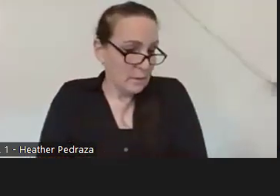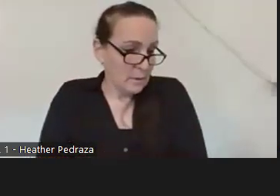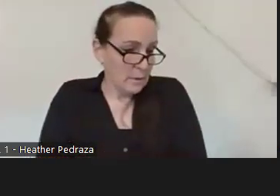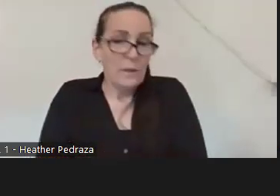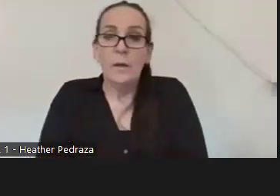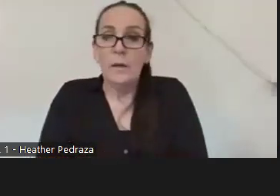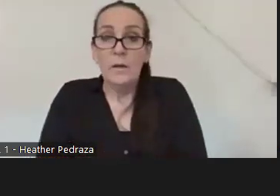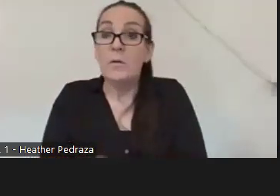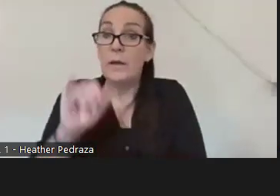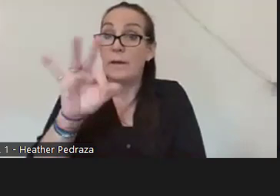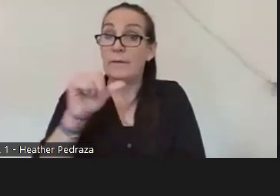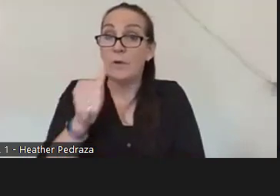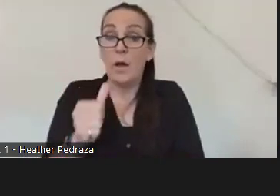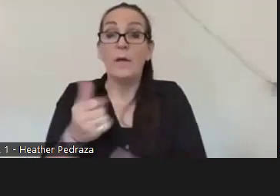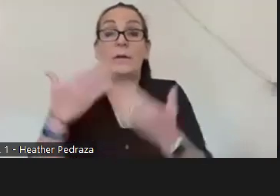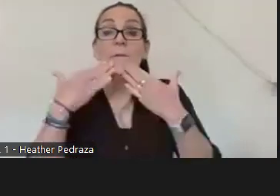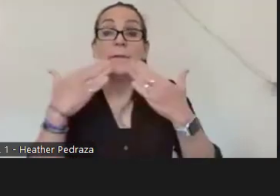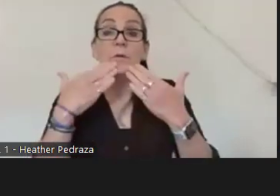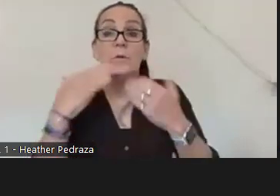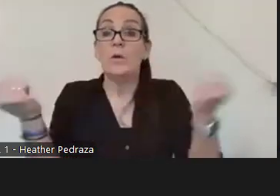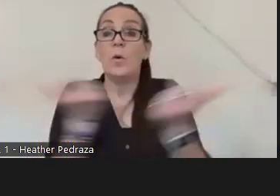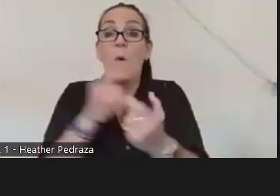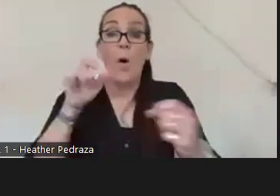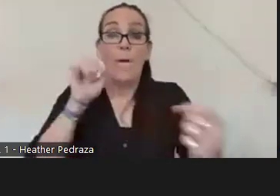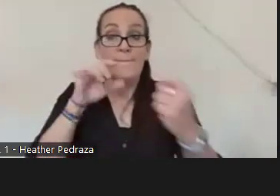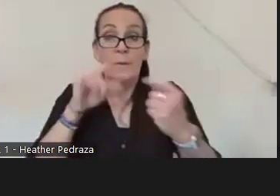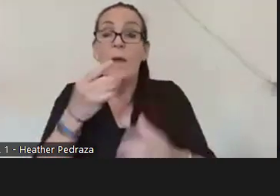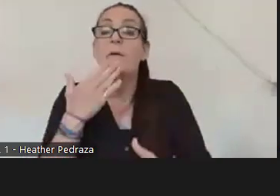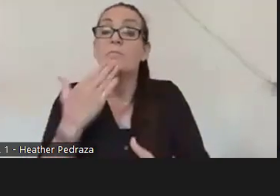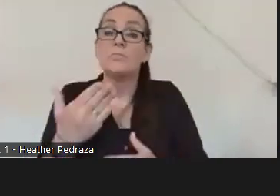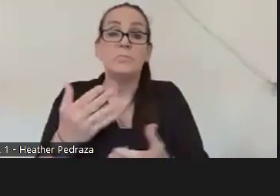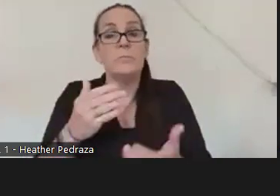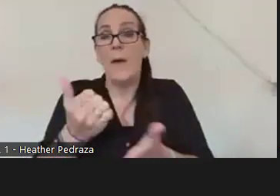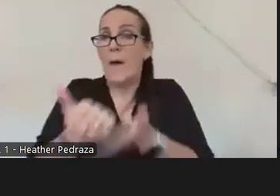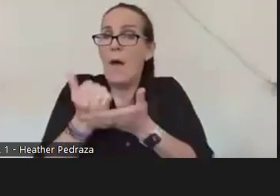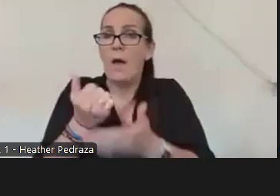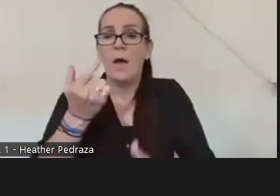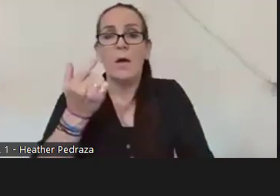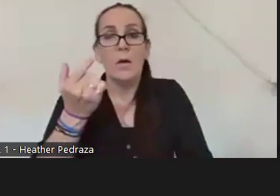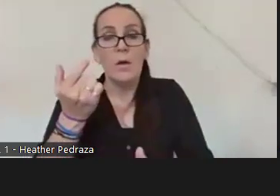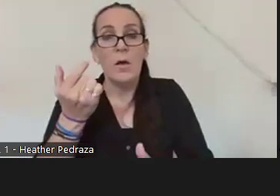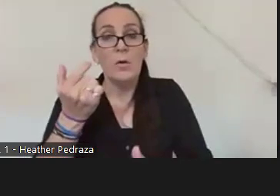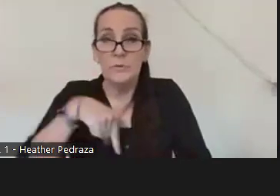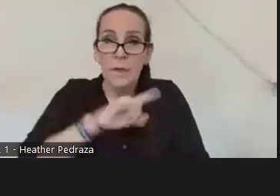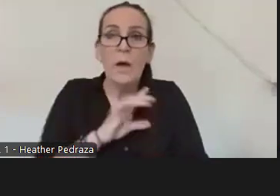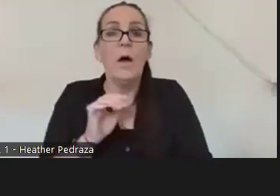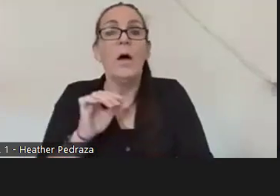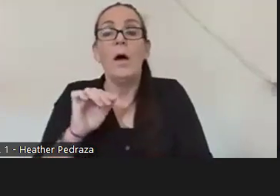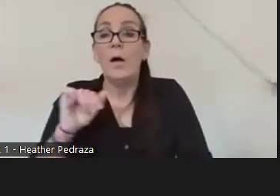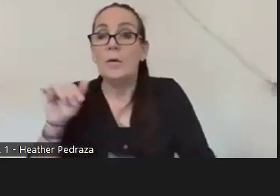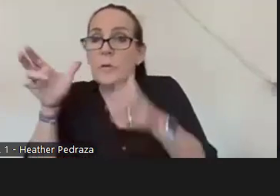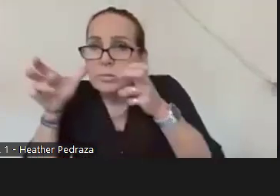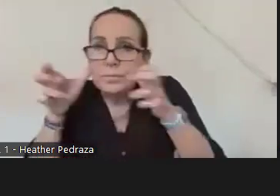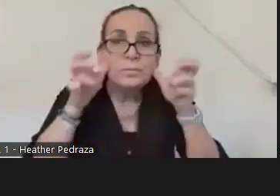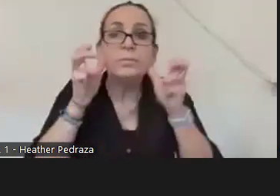Okay, if not, thank you everyone for all your feedback. That was, it's really helpful to hear from everyone and the different issues you're seeing in